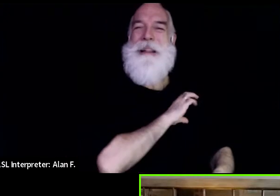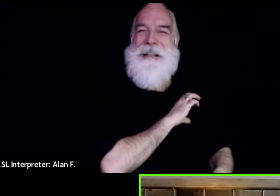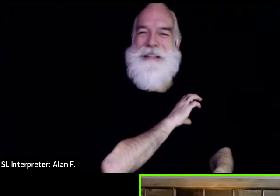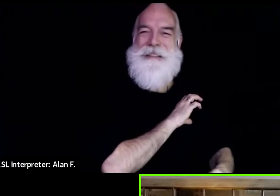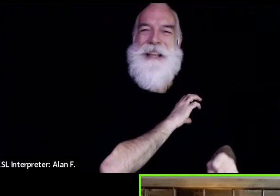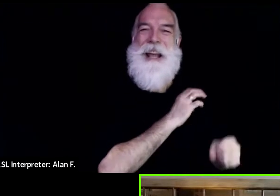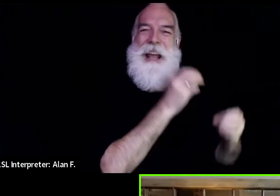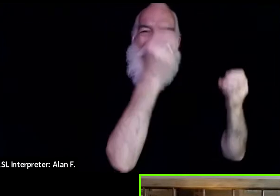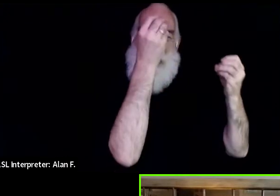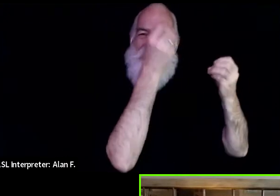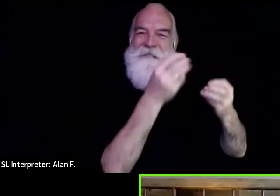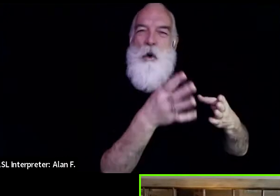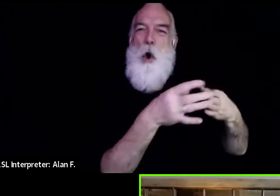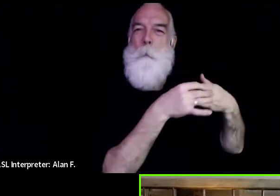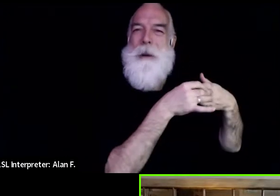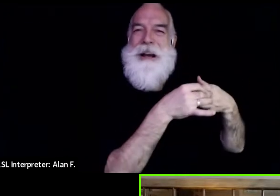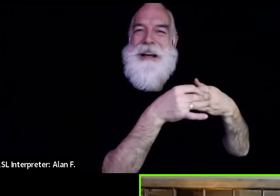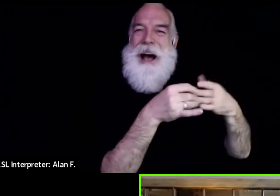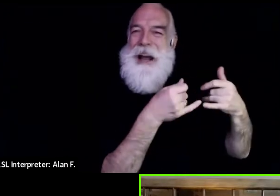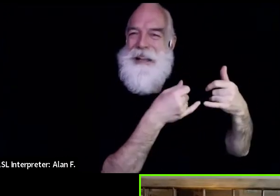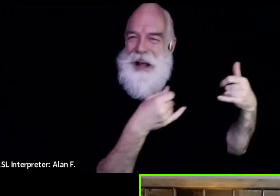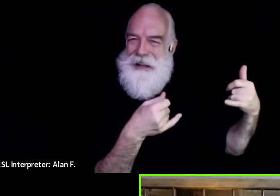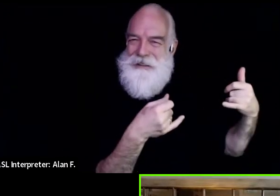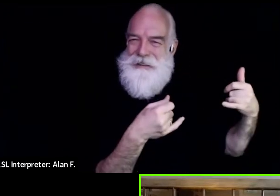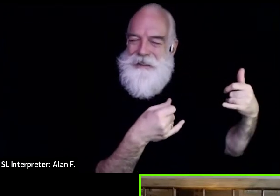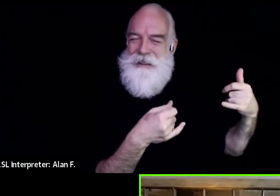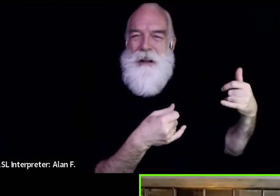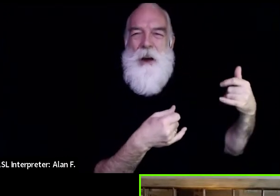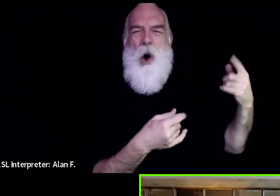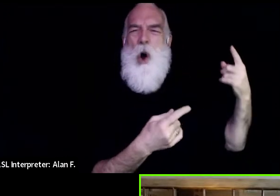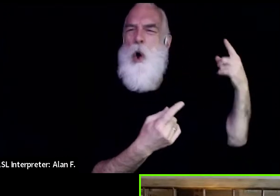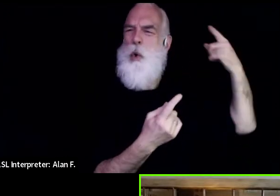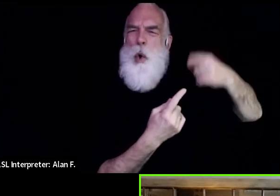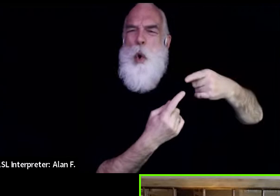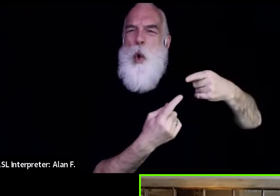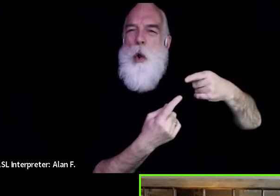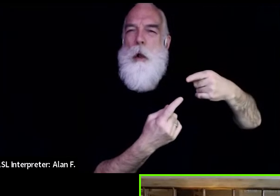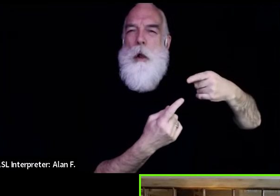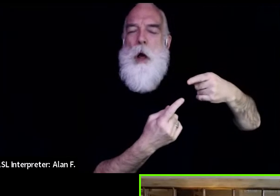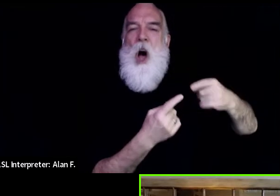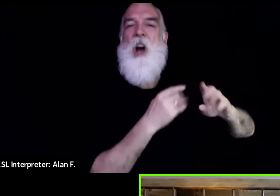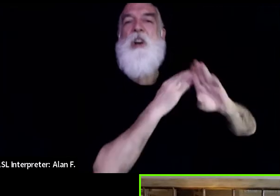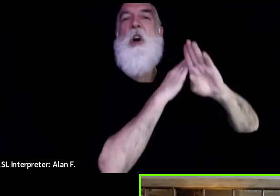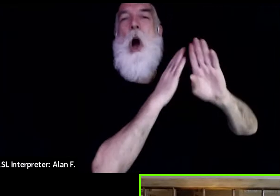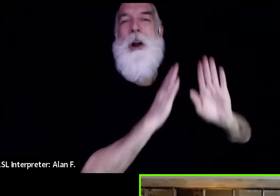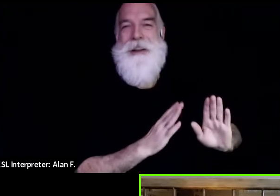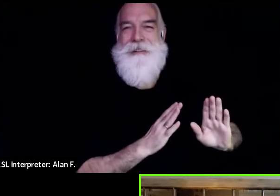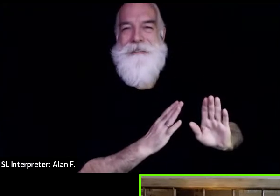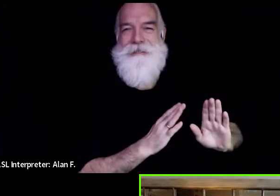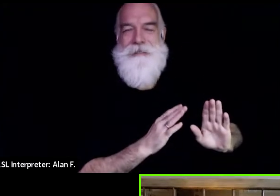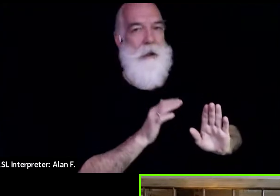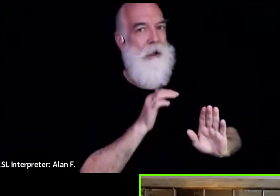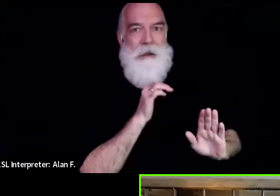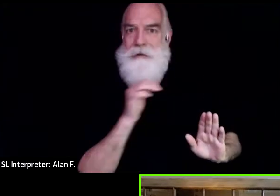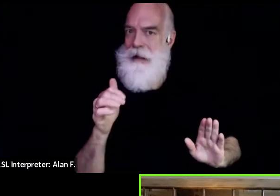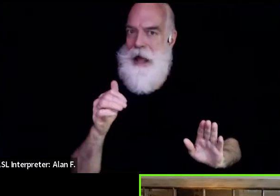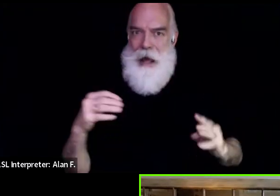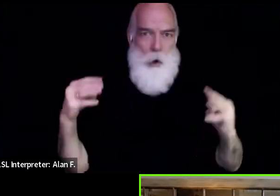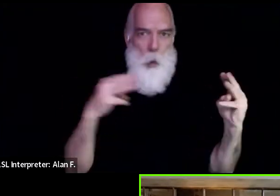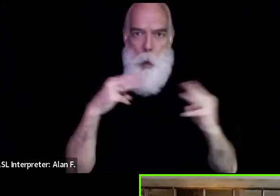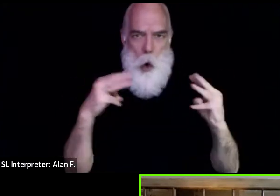who want to protect, we want guardians, not warriors in our communities.